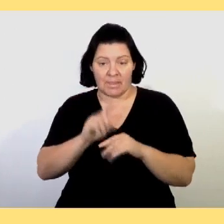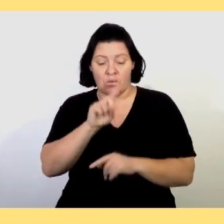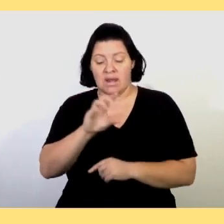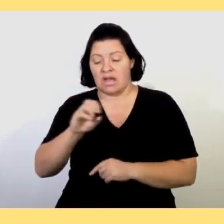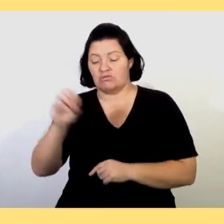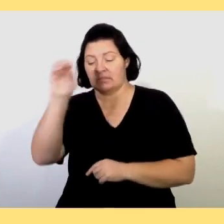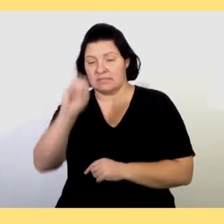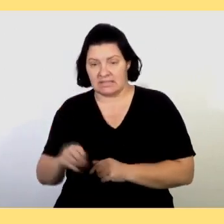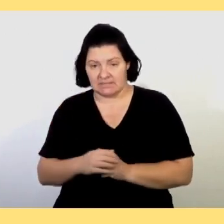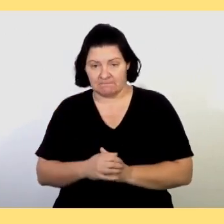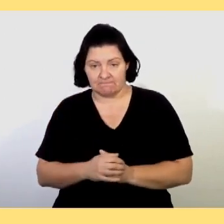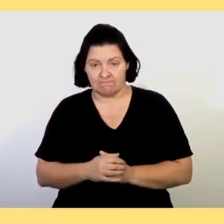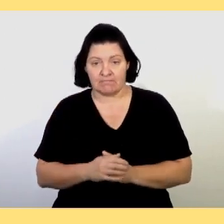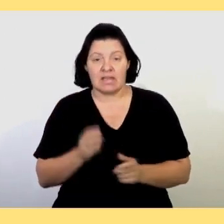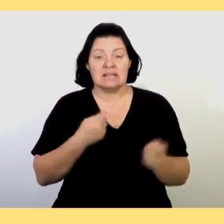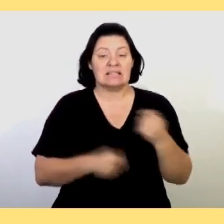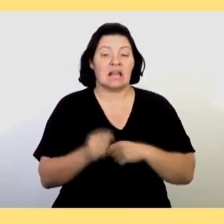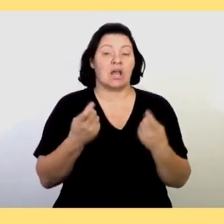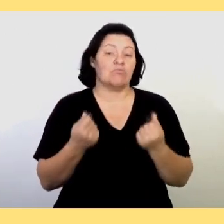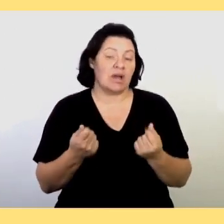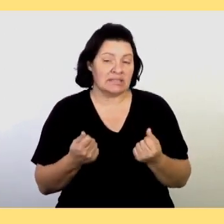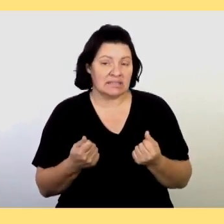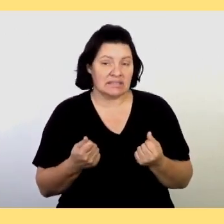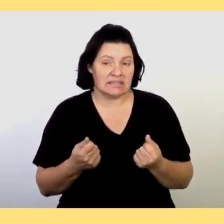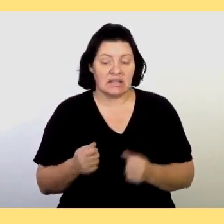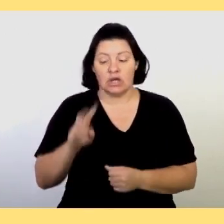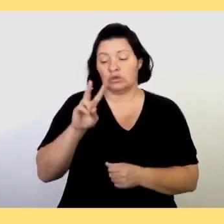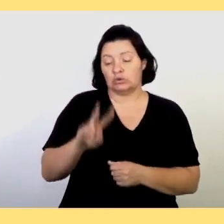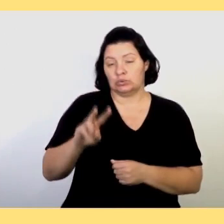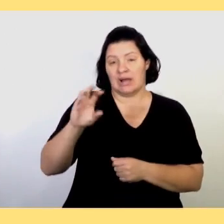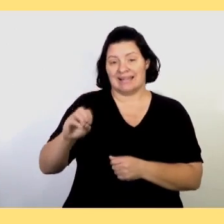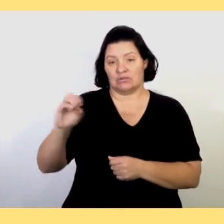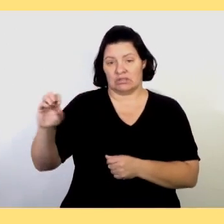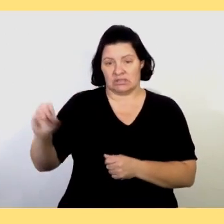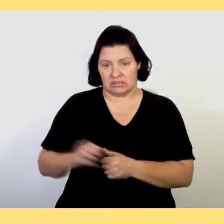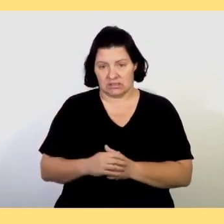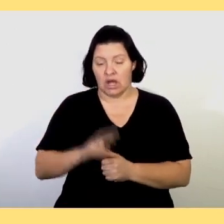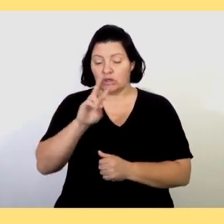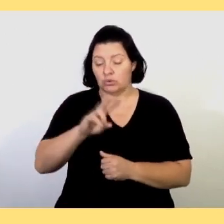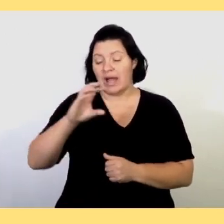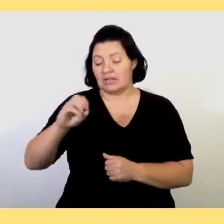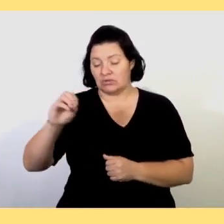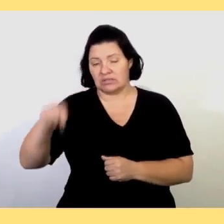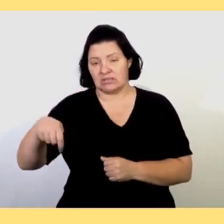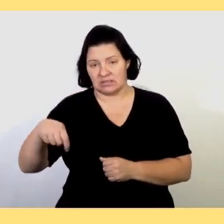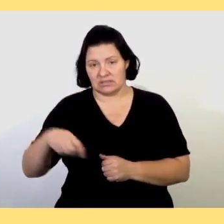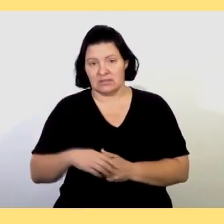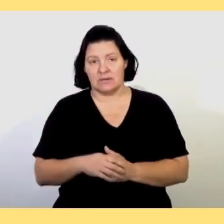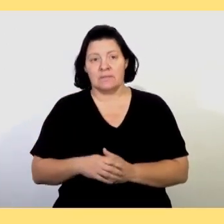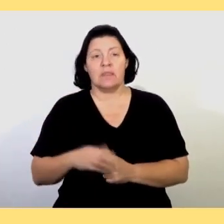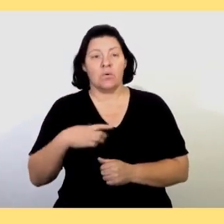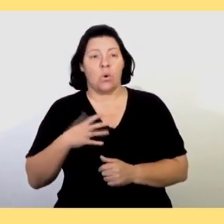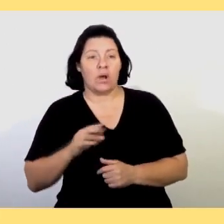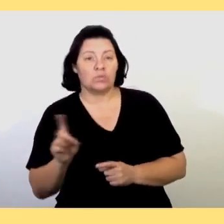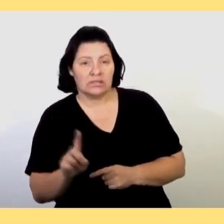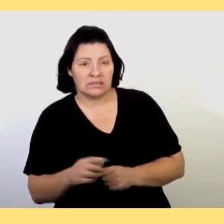100%. So 100. Selling price, therefore, will become 200. What is it that you want? You want